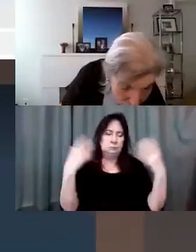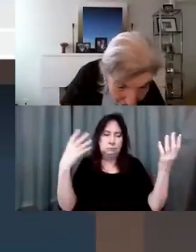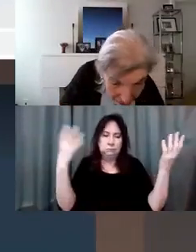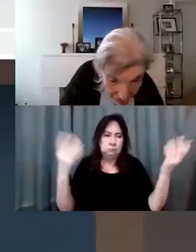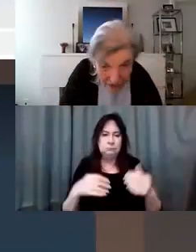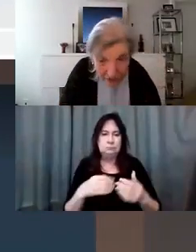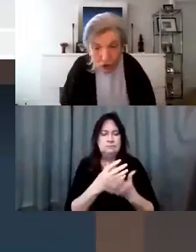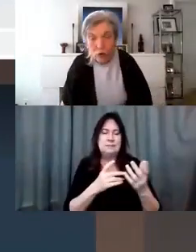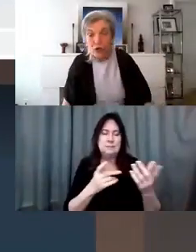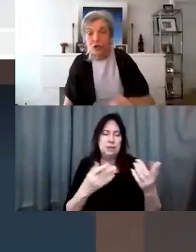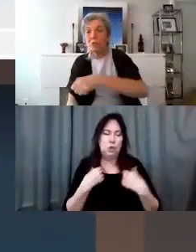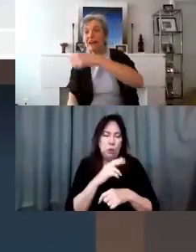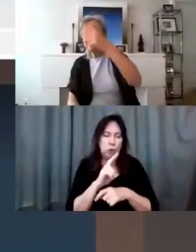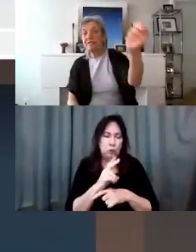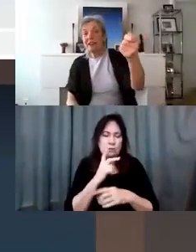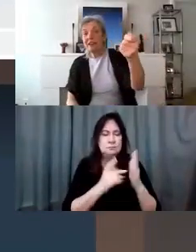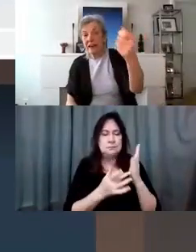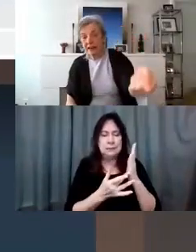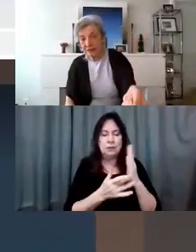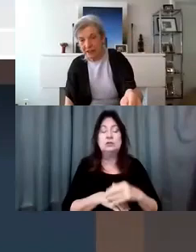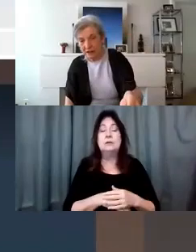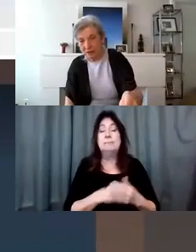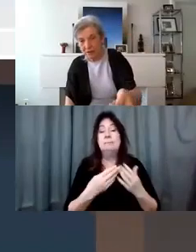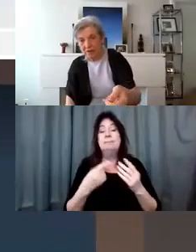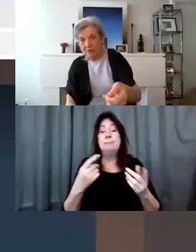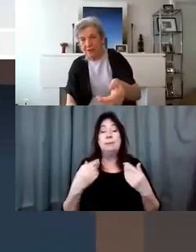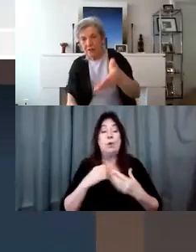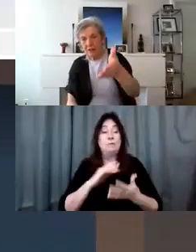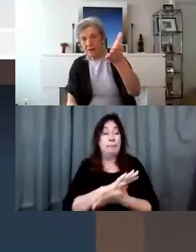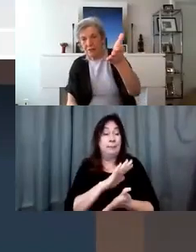broadcasting modality, or you might have had a handout,